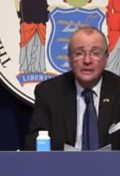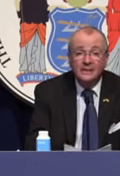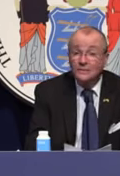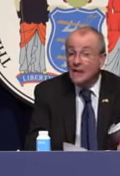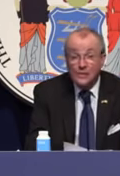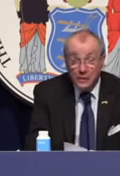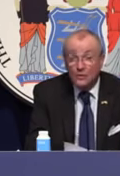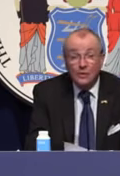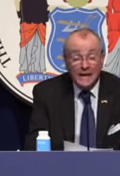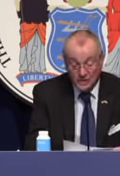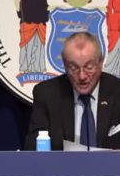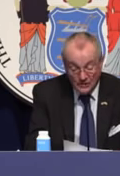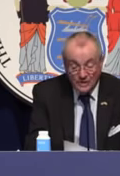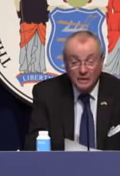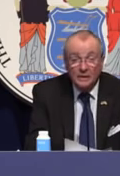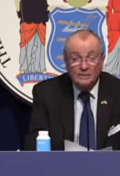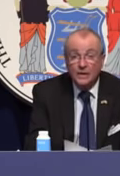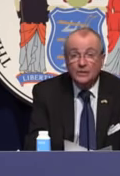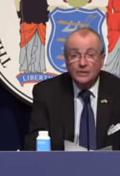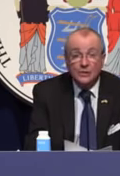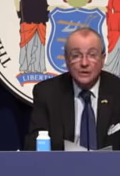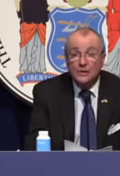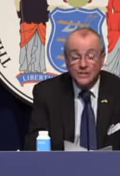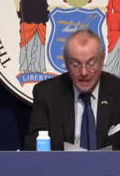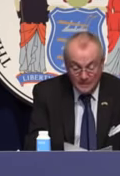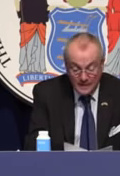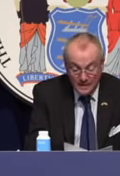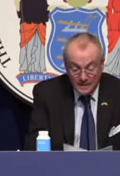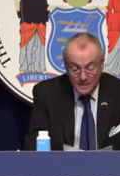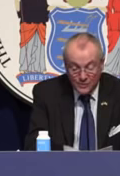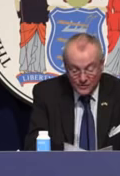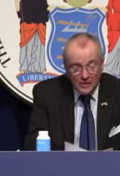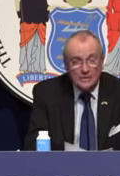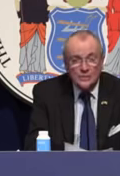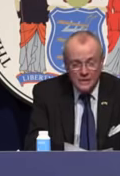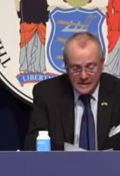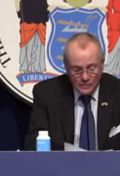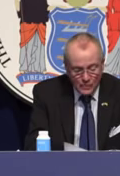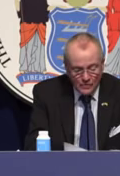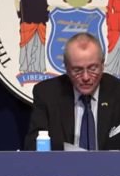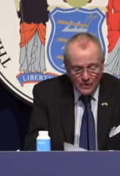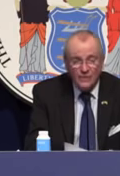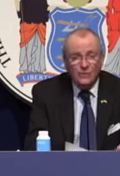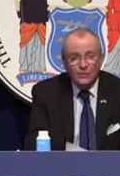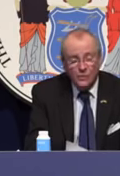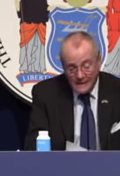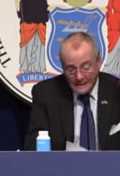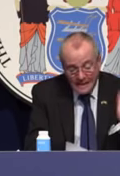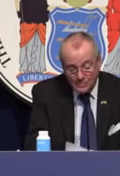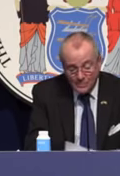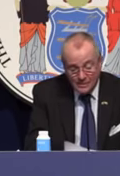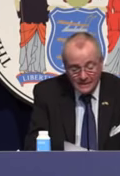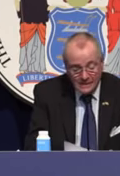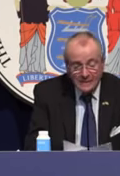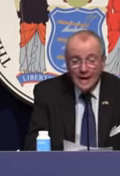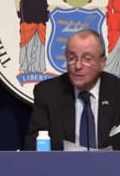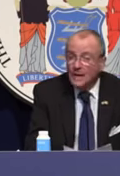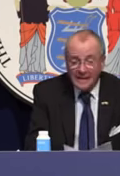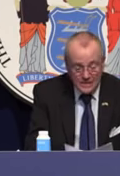distancing. In fact, you have earned that trust. You've done an extraordinary job. But if we see this weekend what we saw that first weekend in